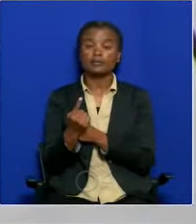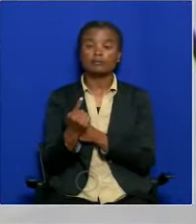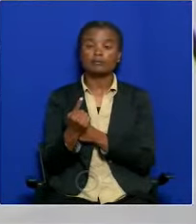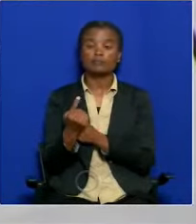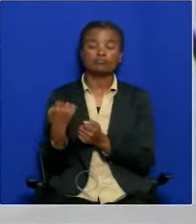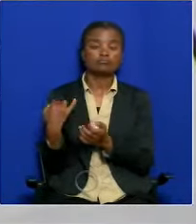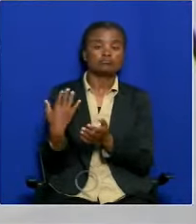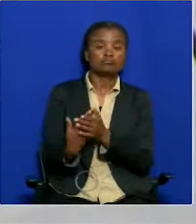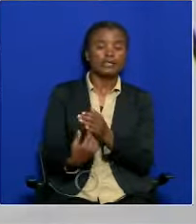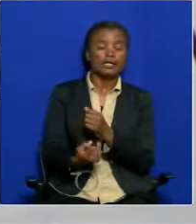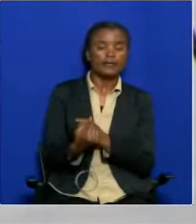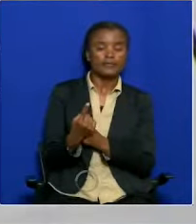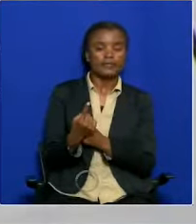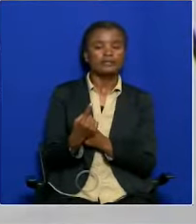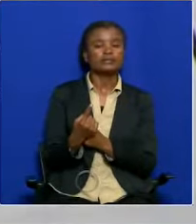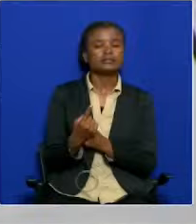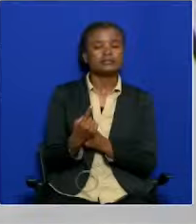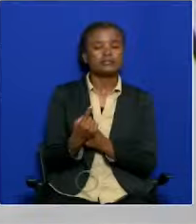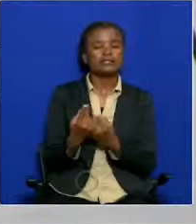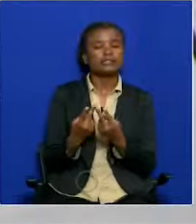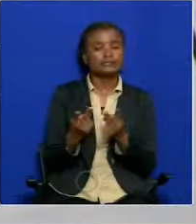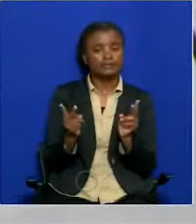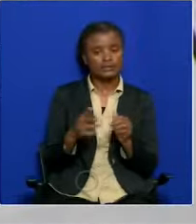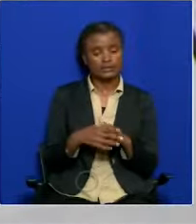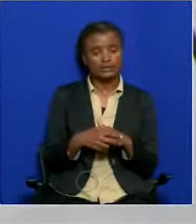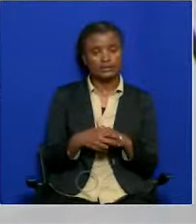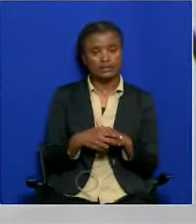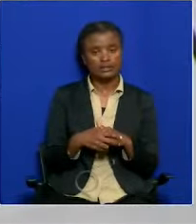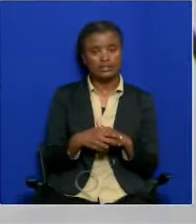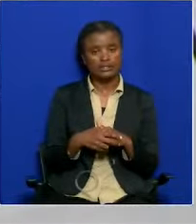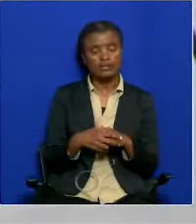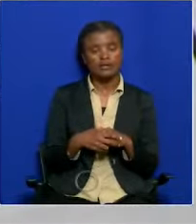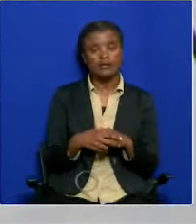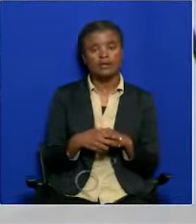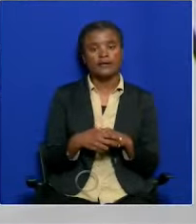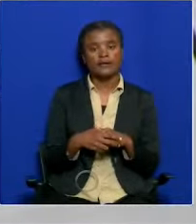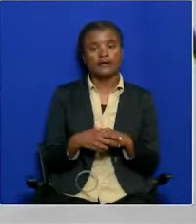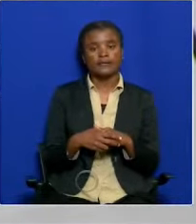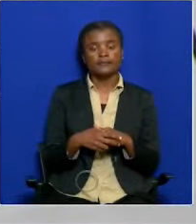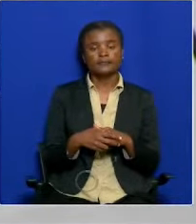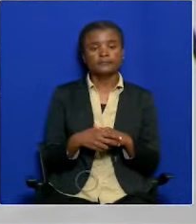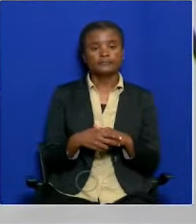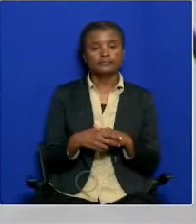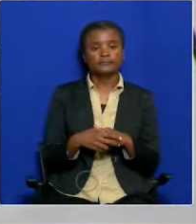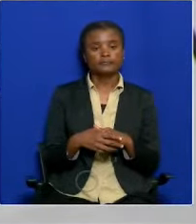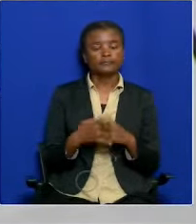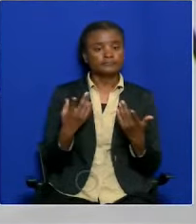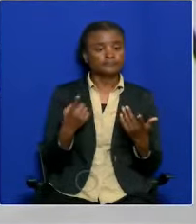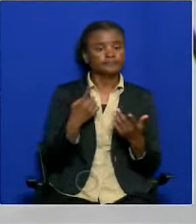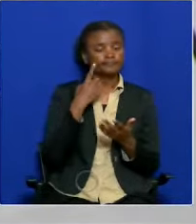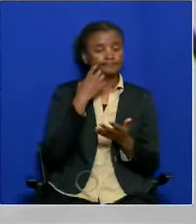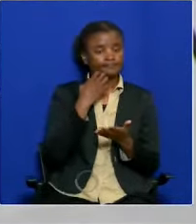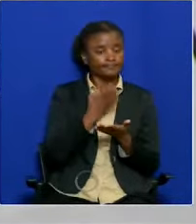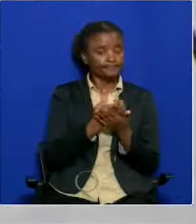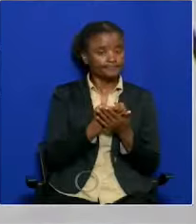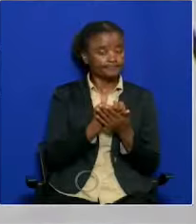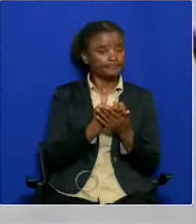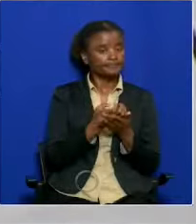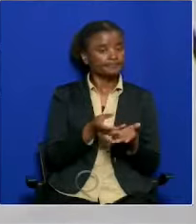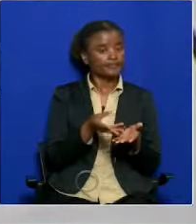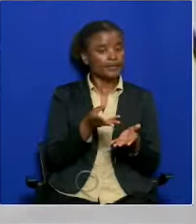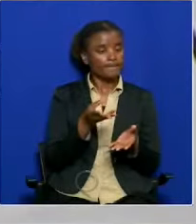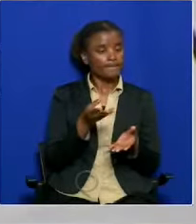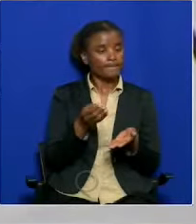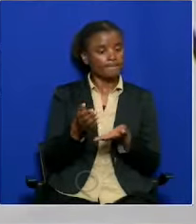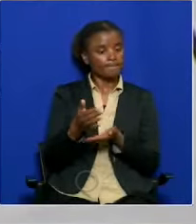else. So if you take what evidence you have gathered and get to the conclusion,